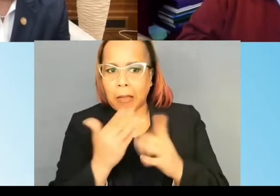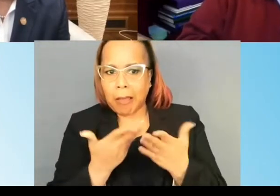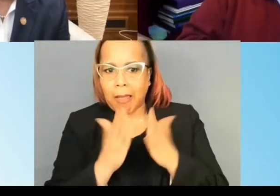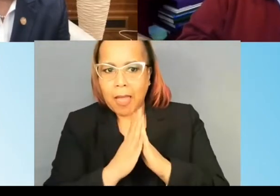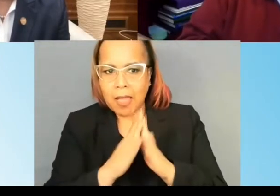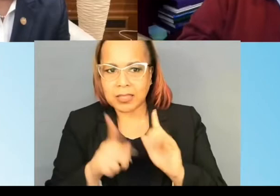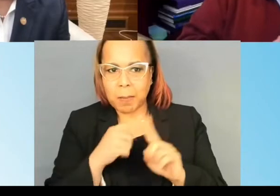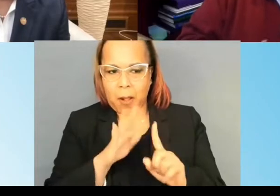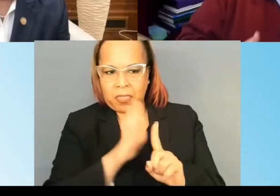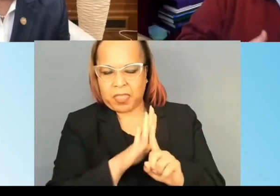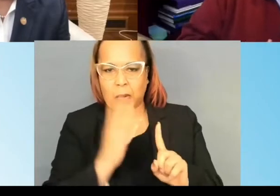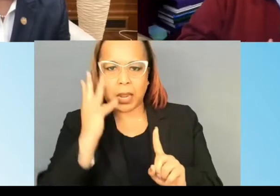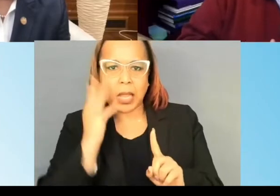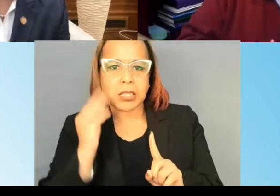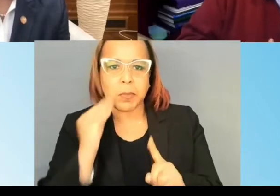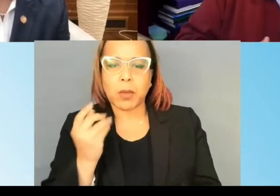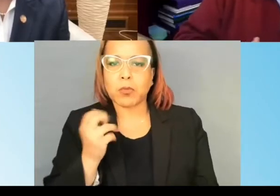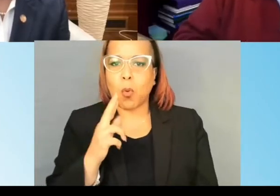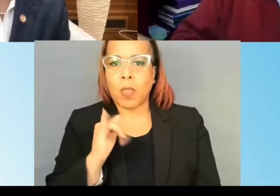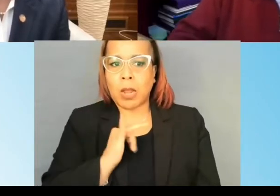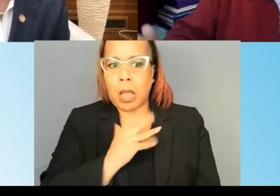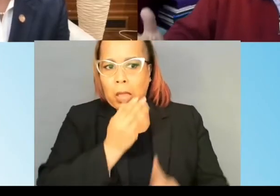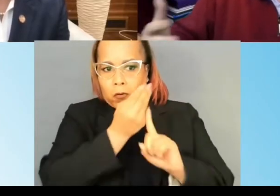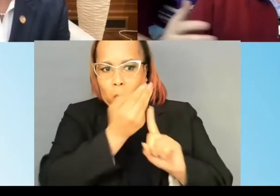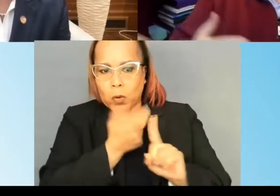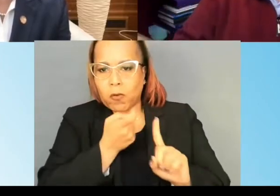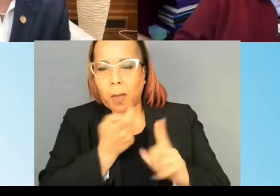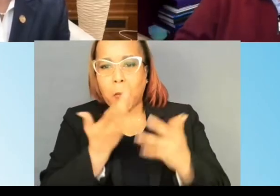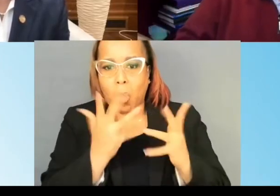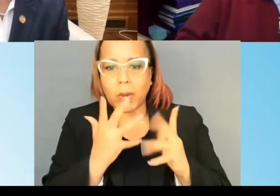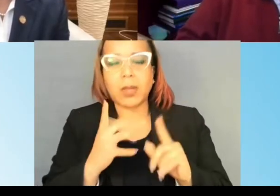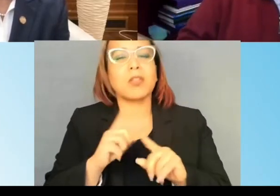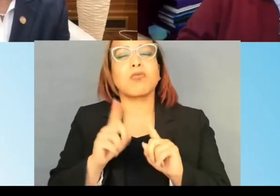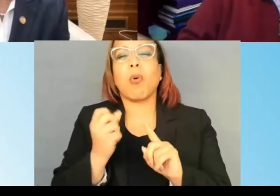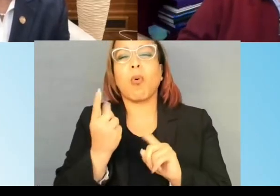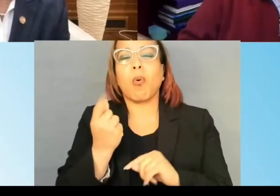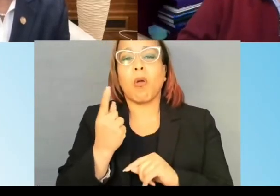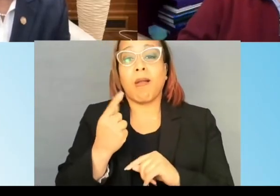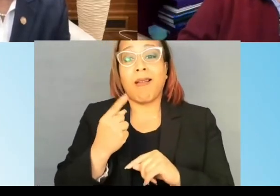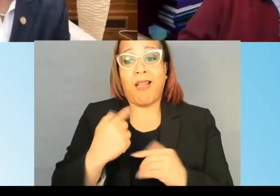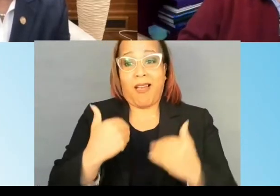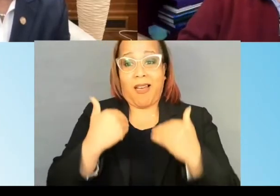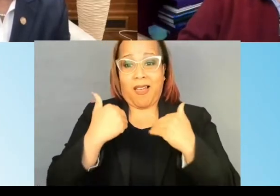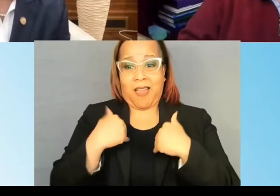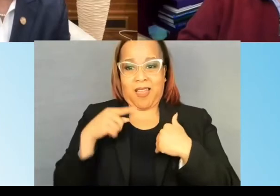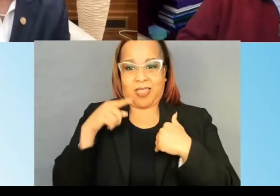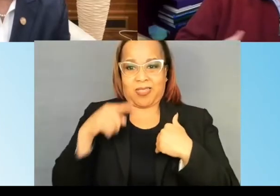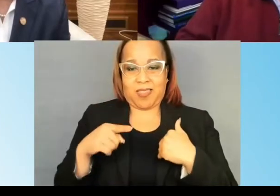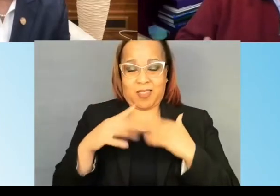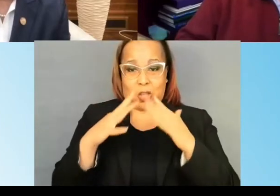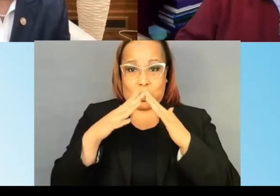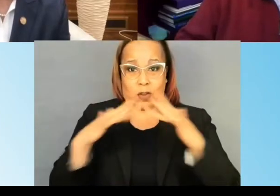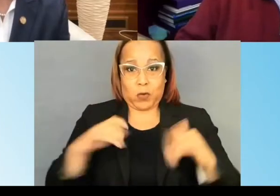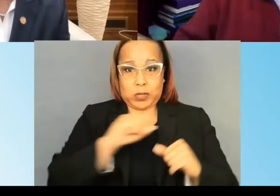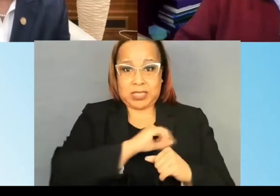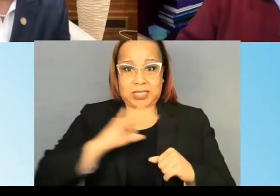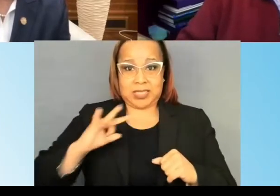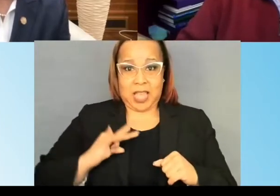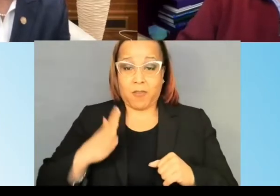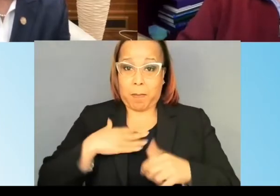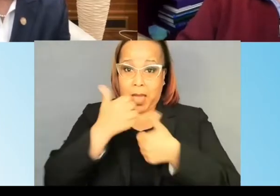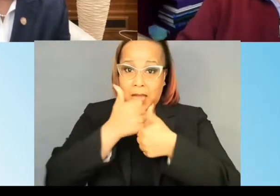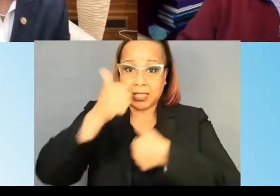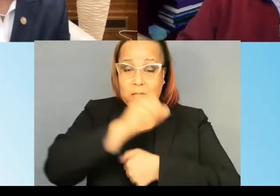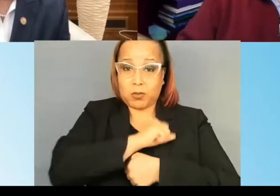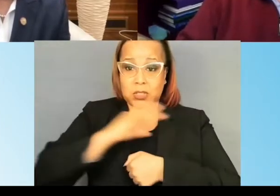about their experience or that I had heard from already. So the fact that I had this diverse staff that I had put together, my senior staff is the